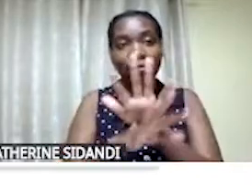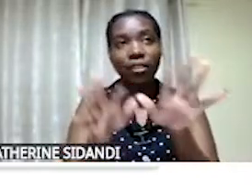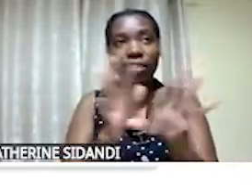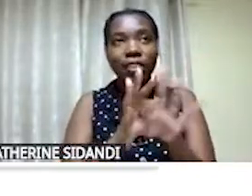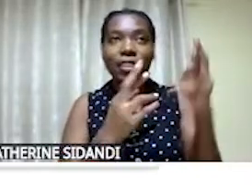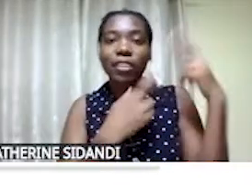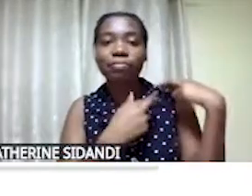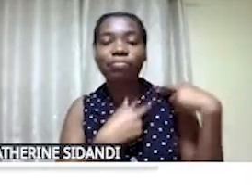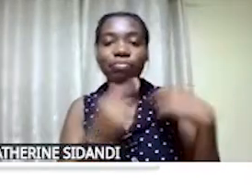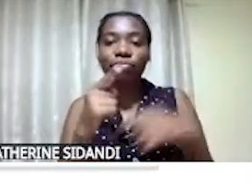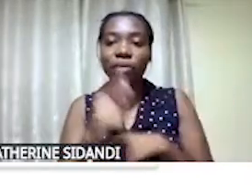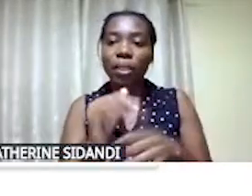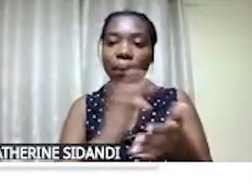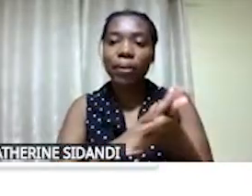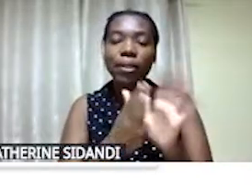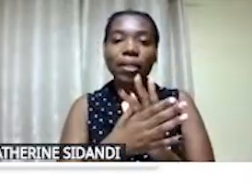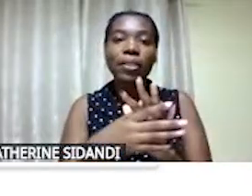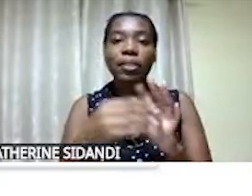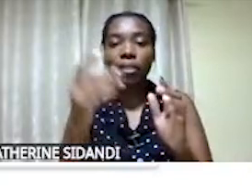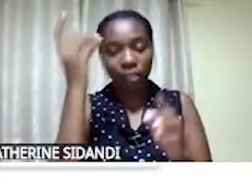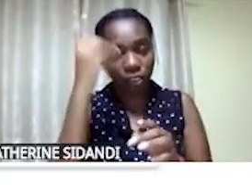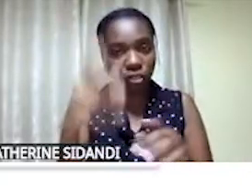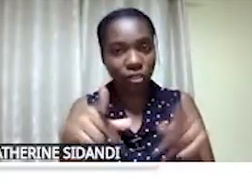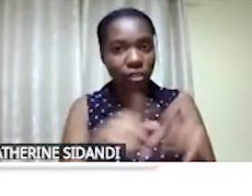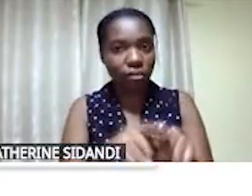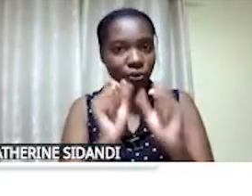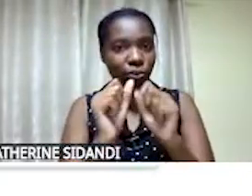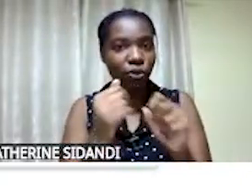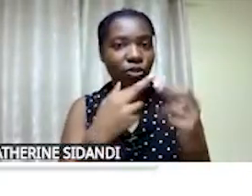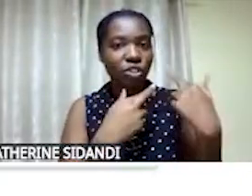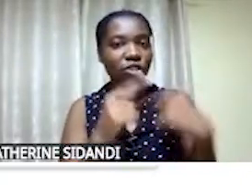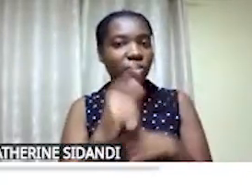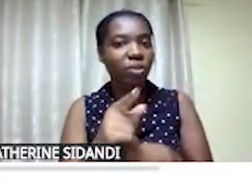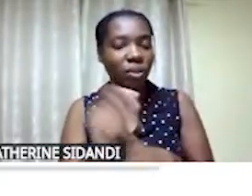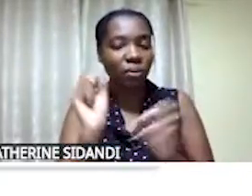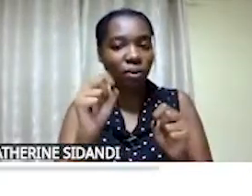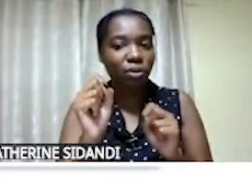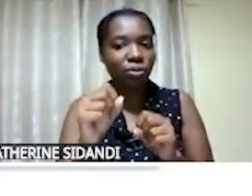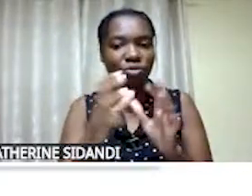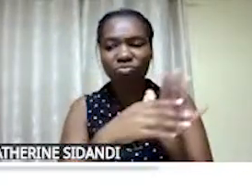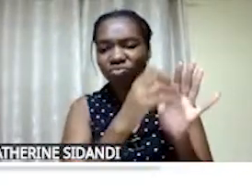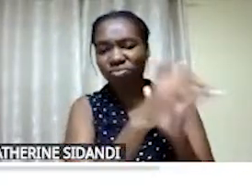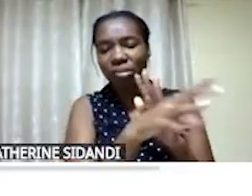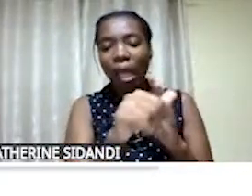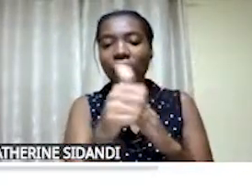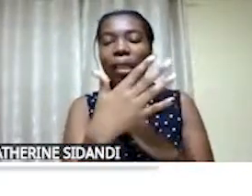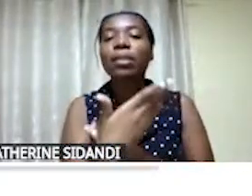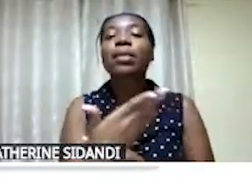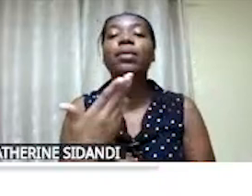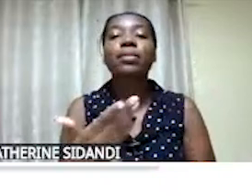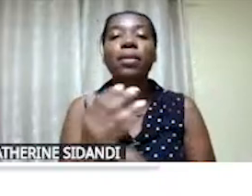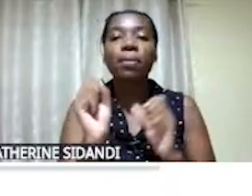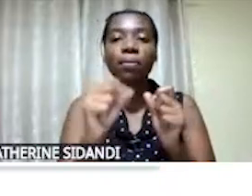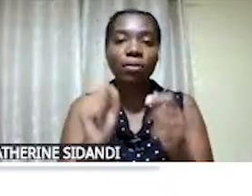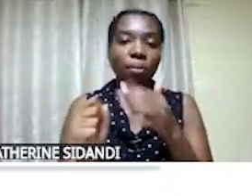you, then you're bound to drop, some balls. Yeah, you might take 1 year to